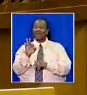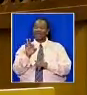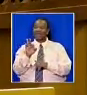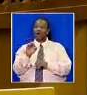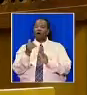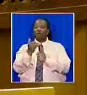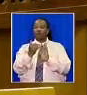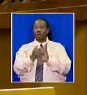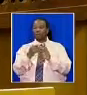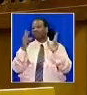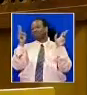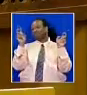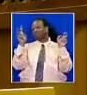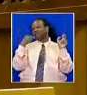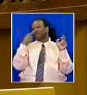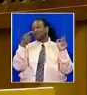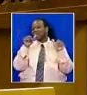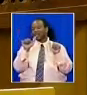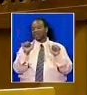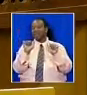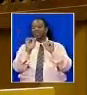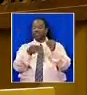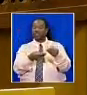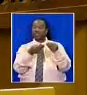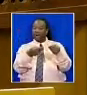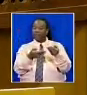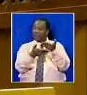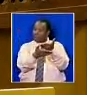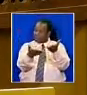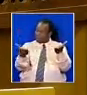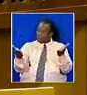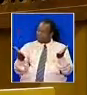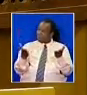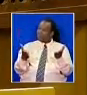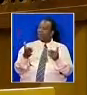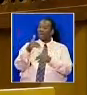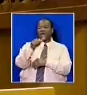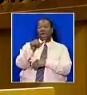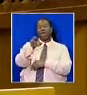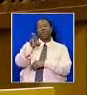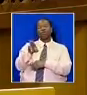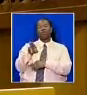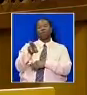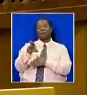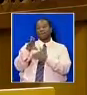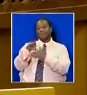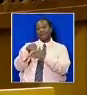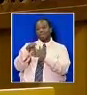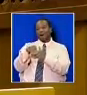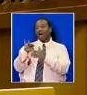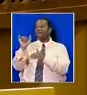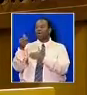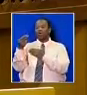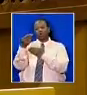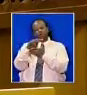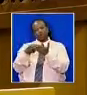I quote, "This Charter shall be open to all Member States of the Union for signature, ratification,